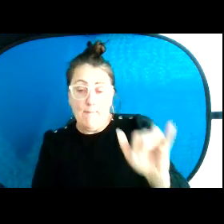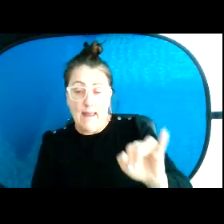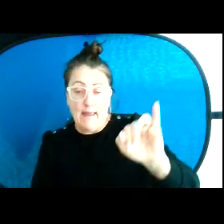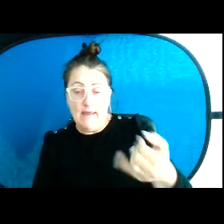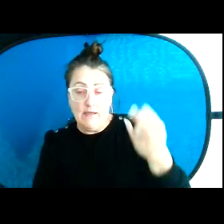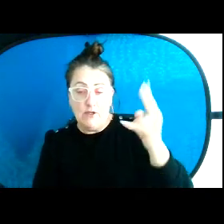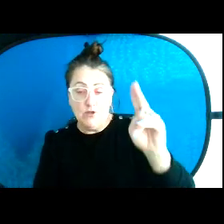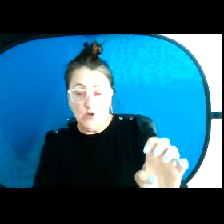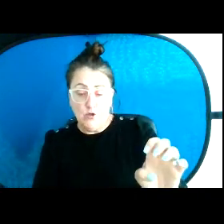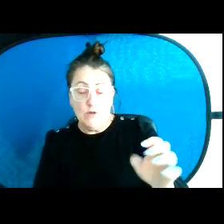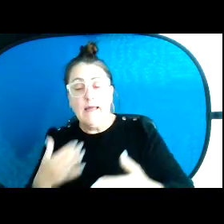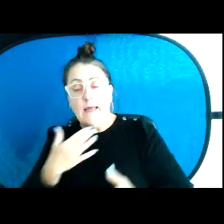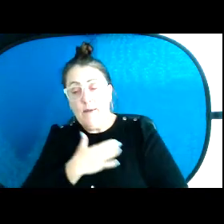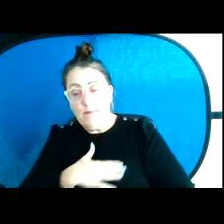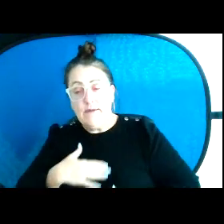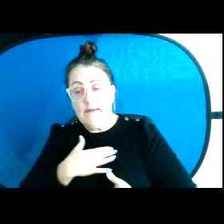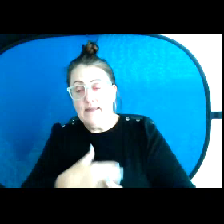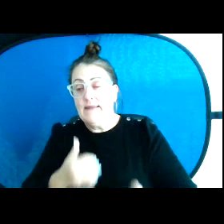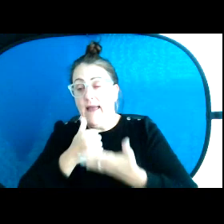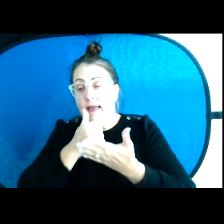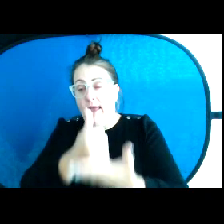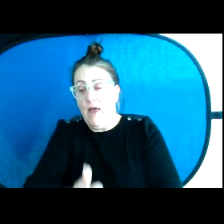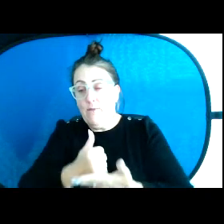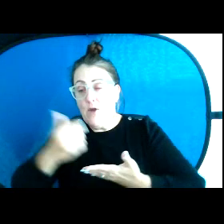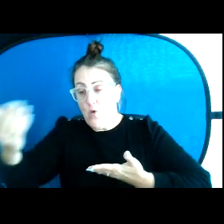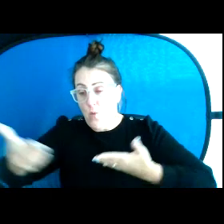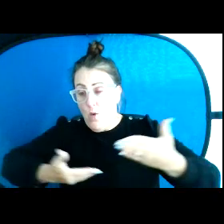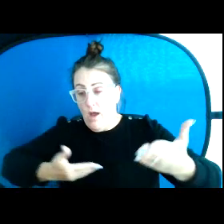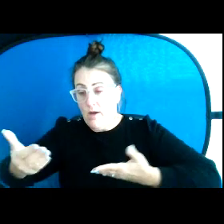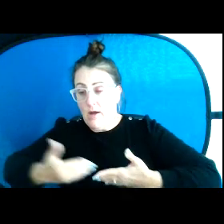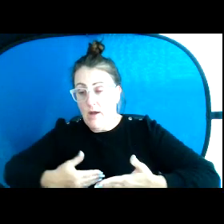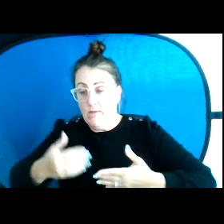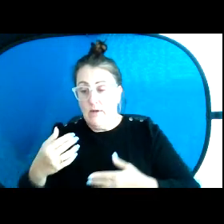Please join me in welcoming Hafsa and Ryan to their new roles.